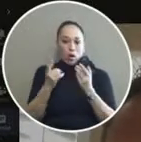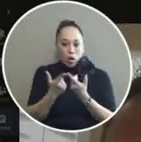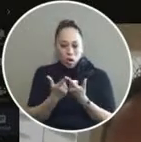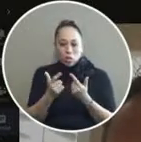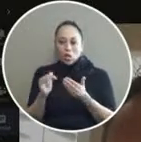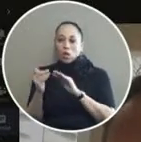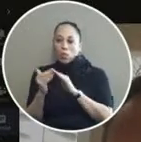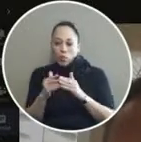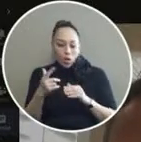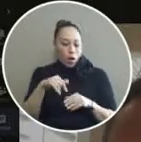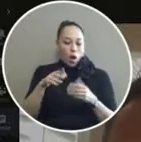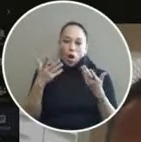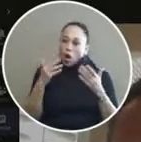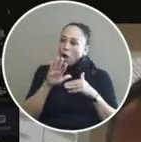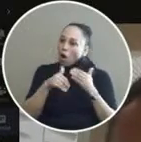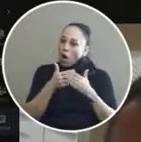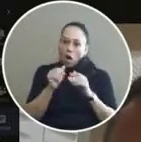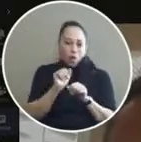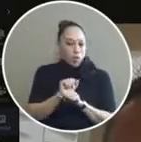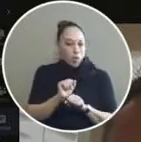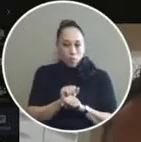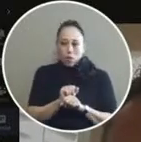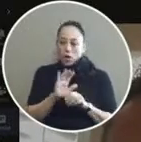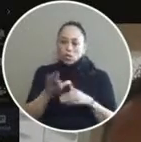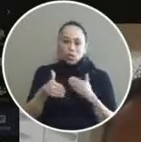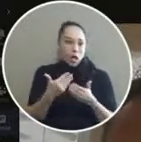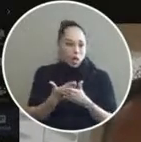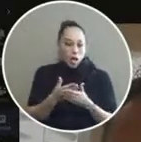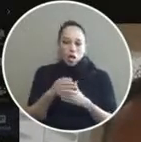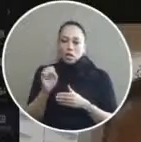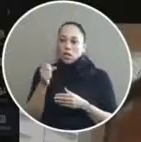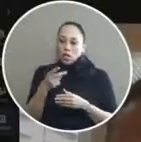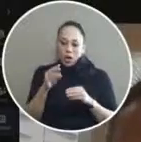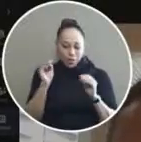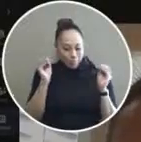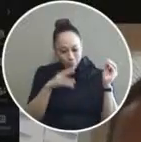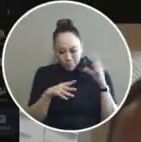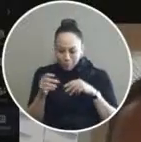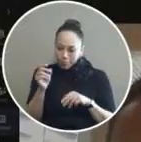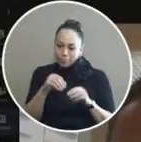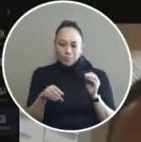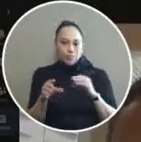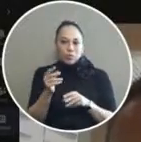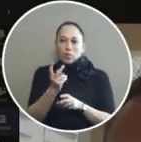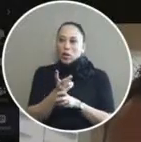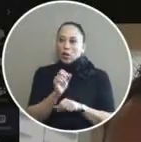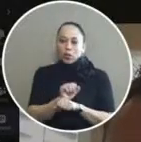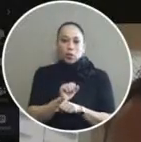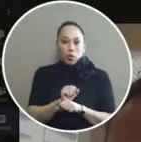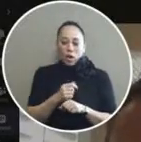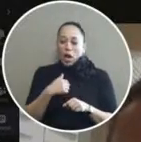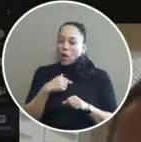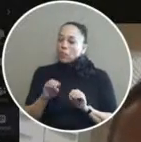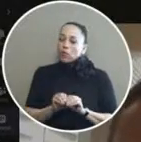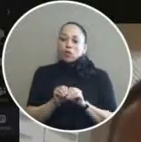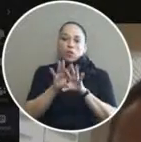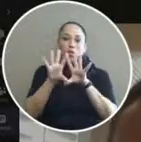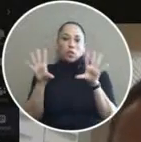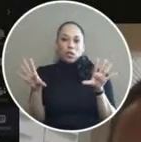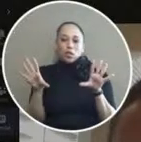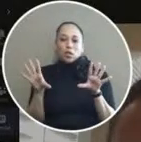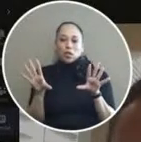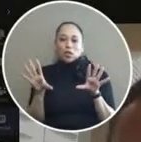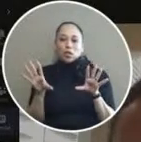community all the work that's being done. And there's a lot of stakeholder input that needs to be obtained. I have made it very clear